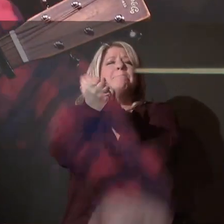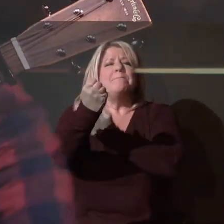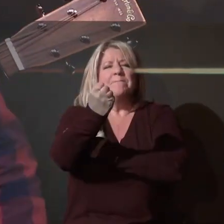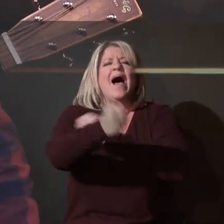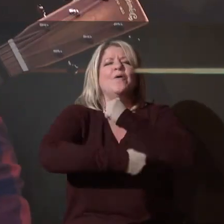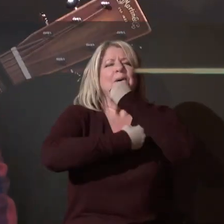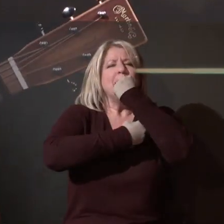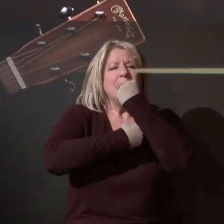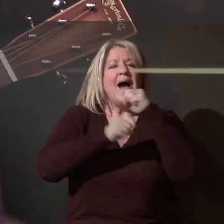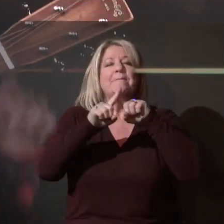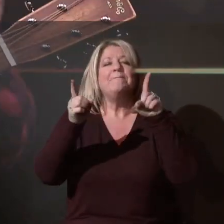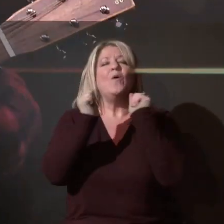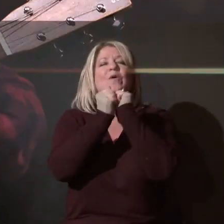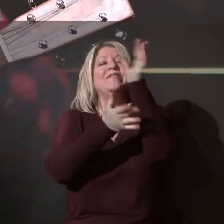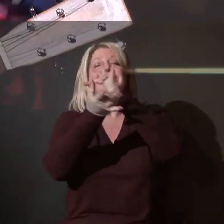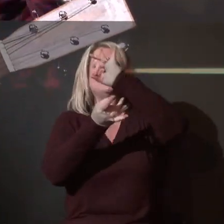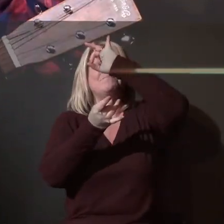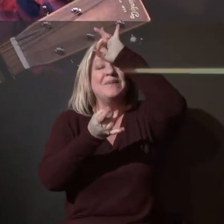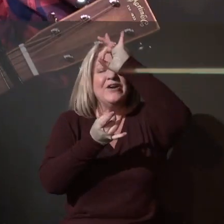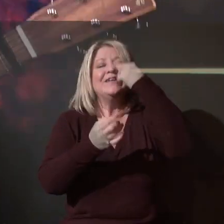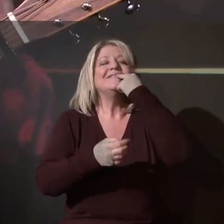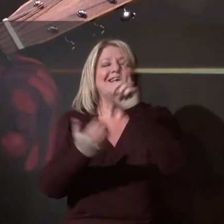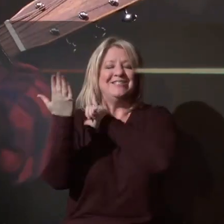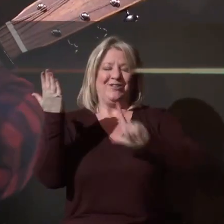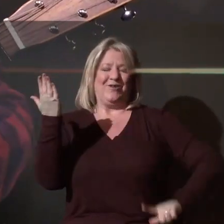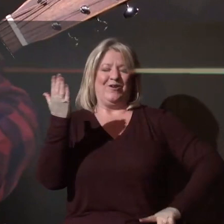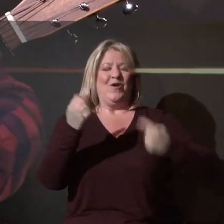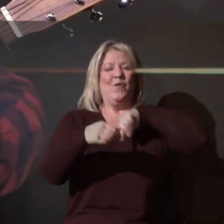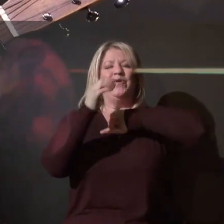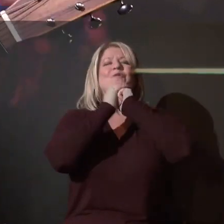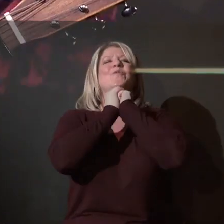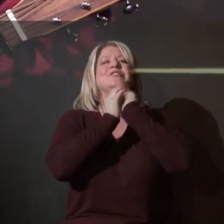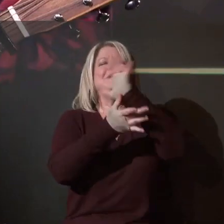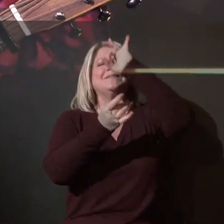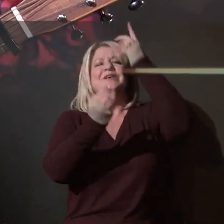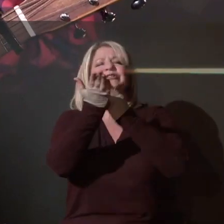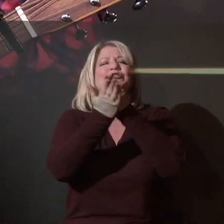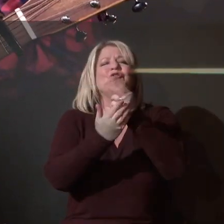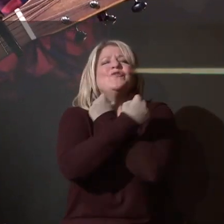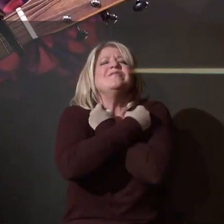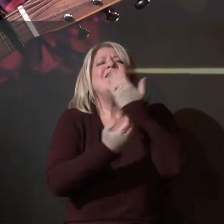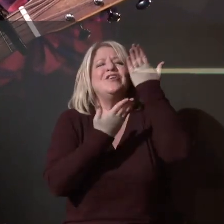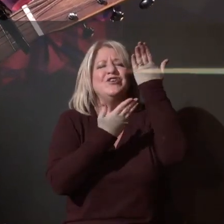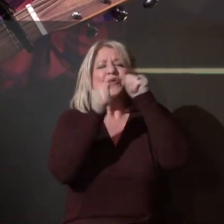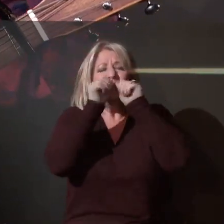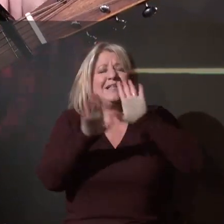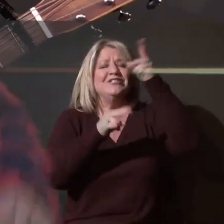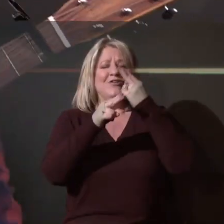says the Lord. We will worship you in spirit and truth this morning. We love you. We bless your name.